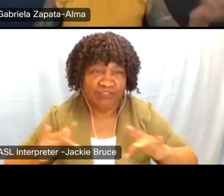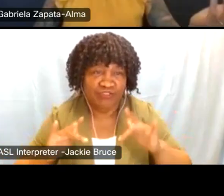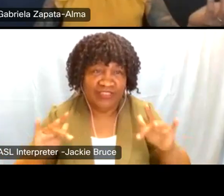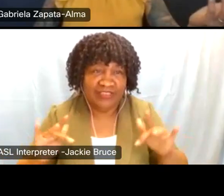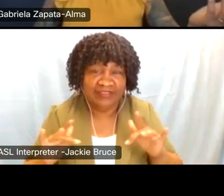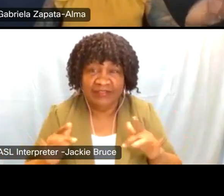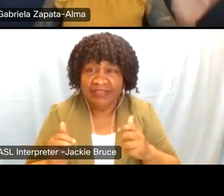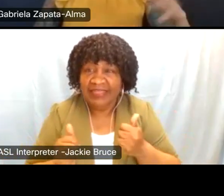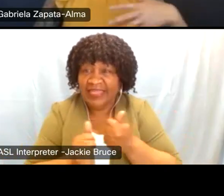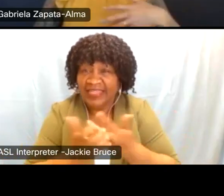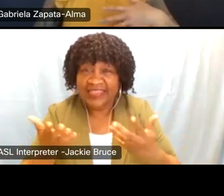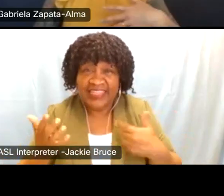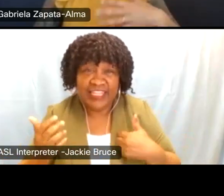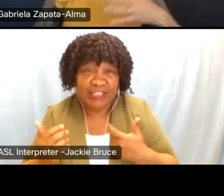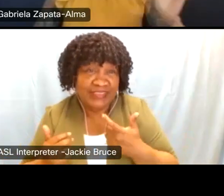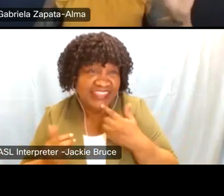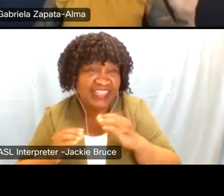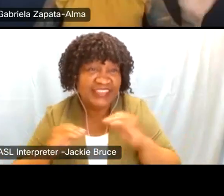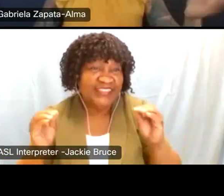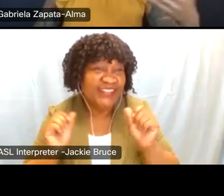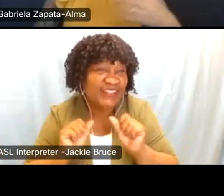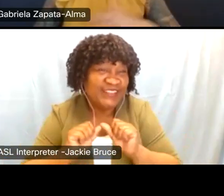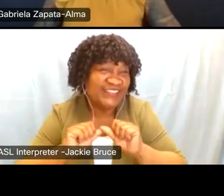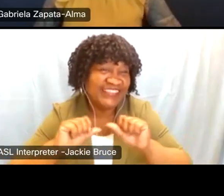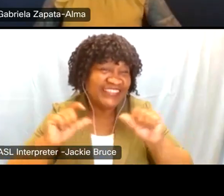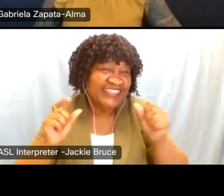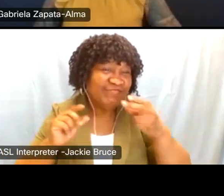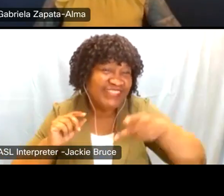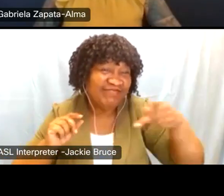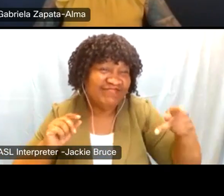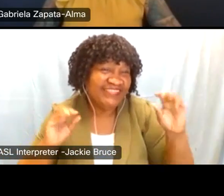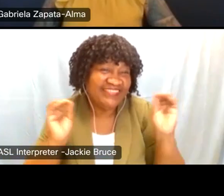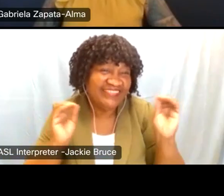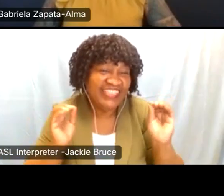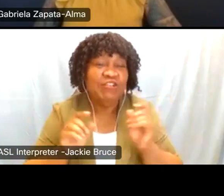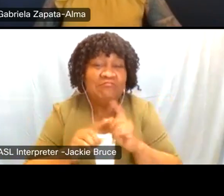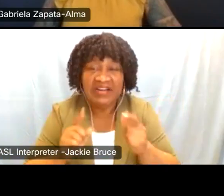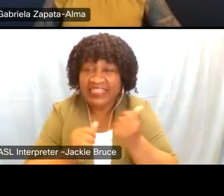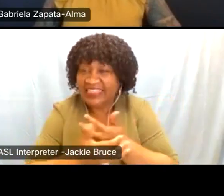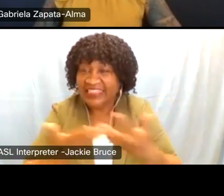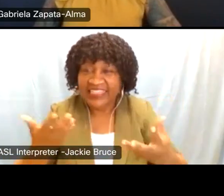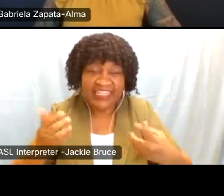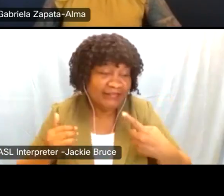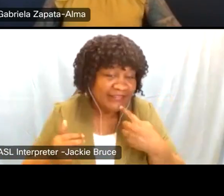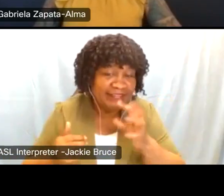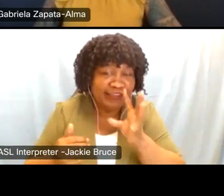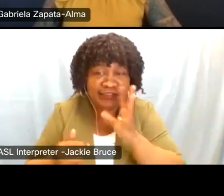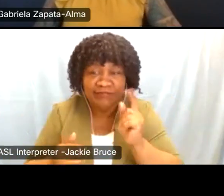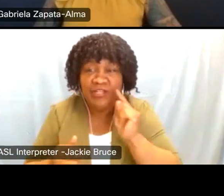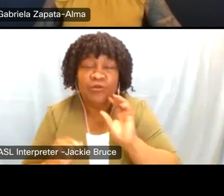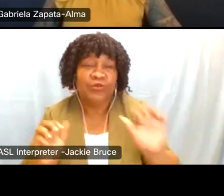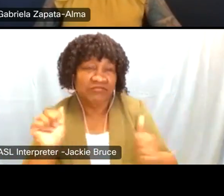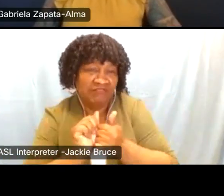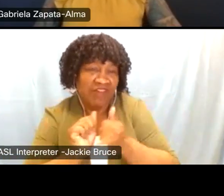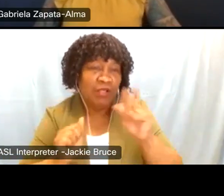anything that may have been mentioned. We don't have any slides for these sessions, but anything we may have mentioned, we'll be sure to include in that follow-up email as